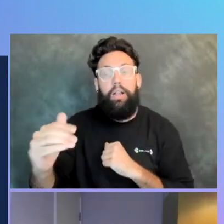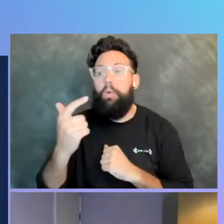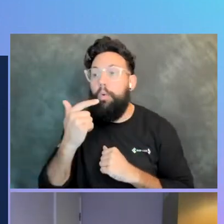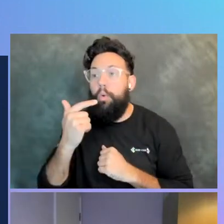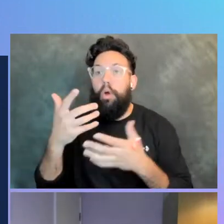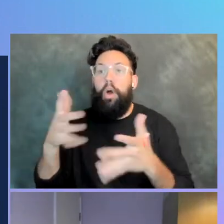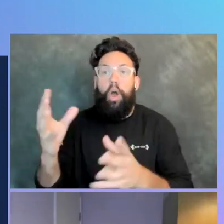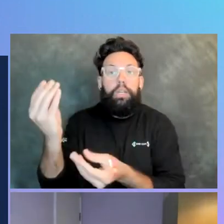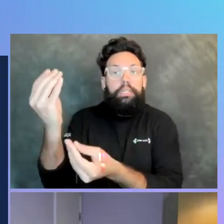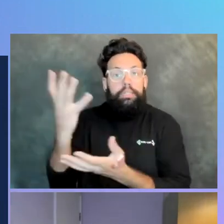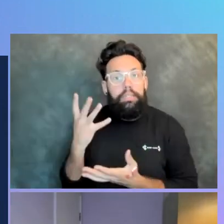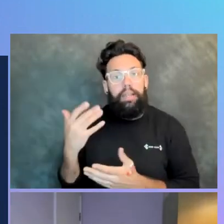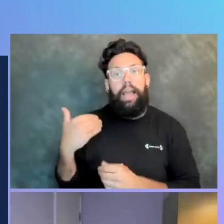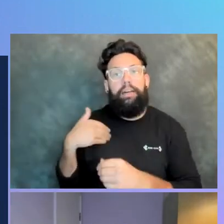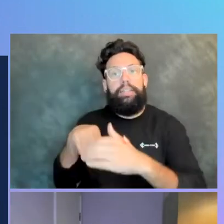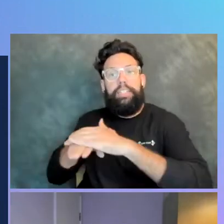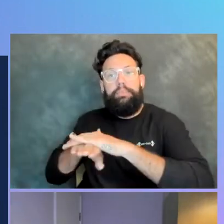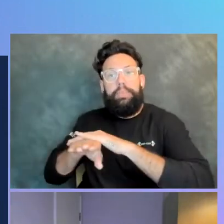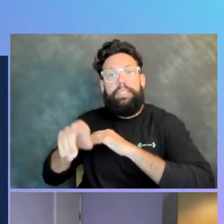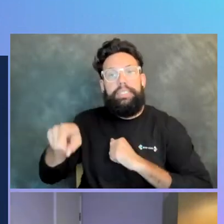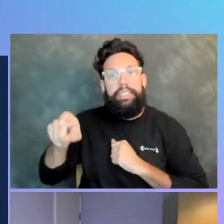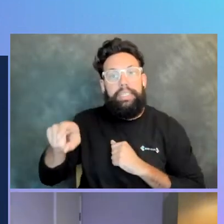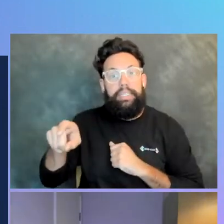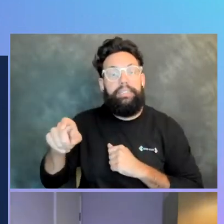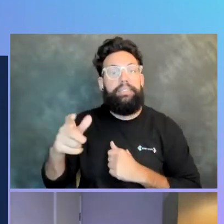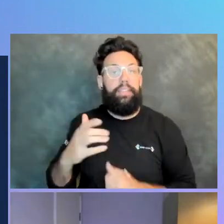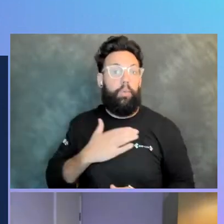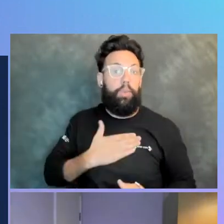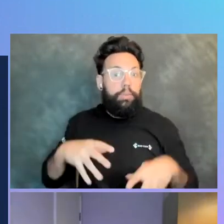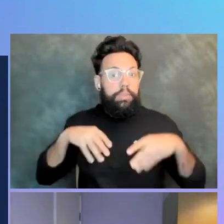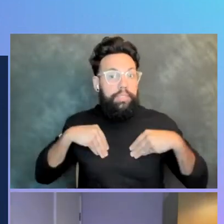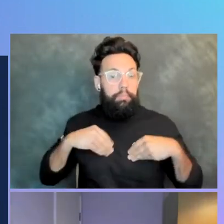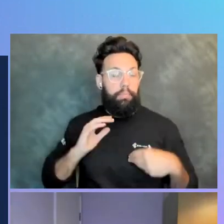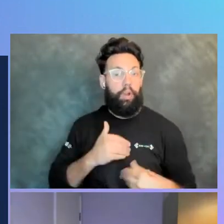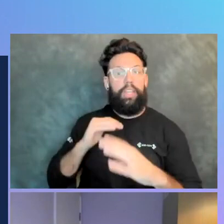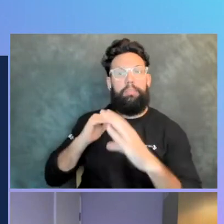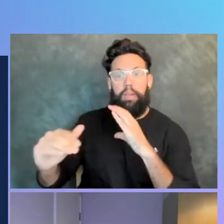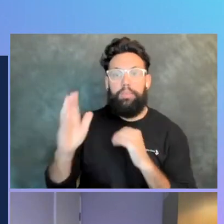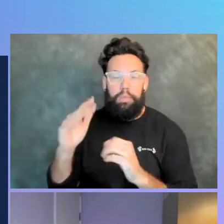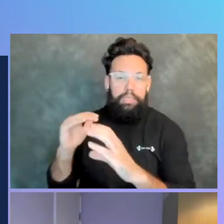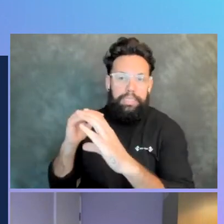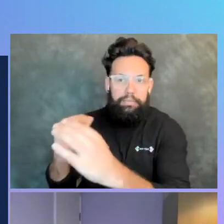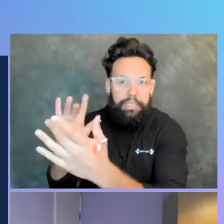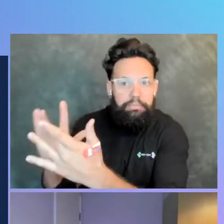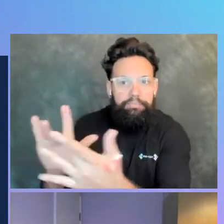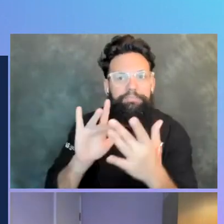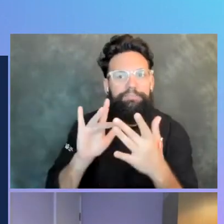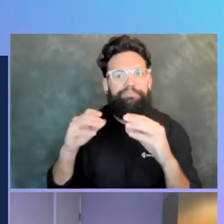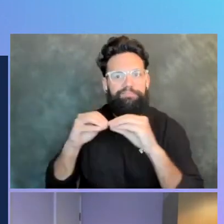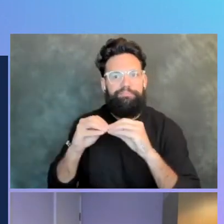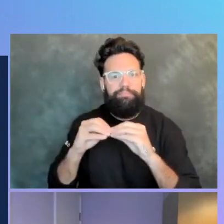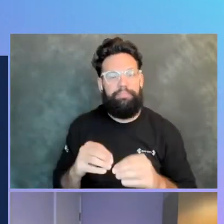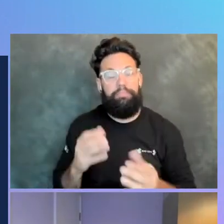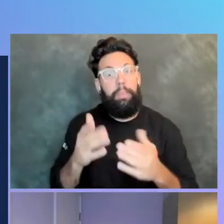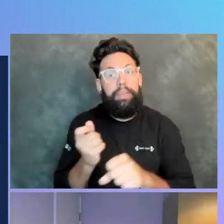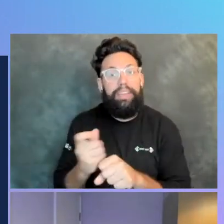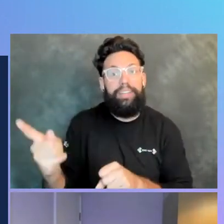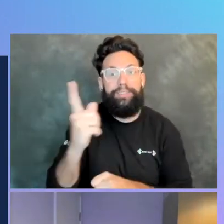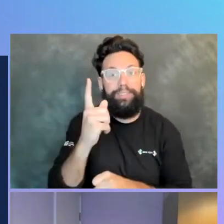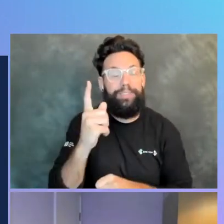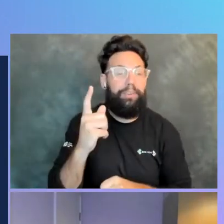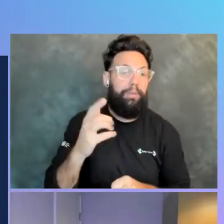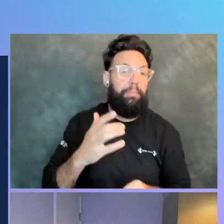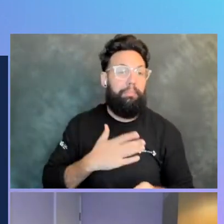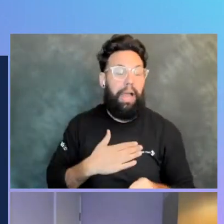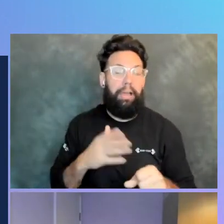have opted into marketing emails specifically. And maybe next year I can come back and give you an update on scaling